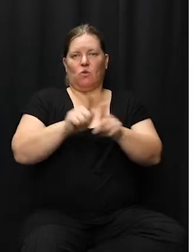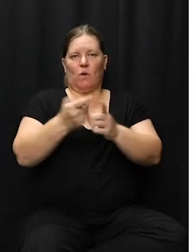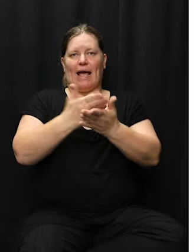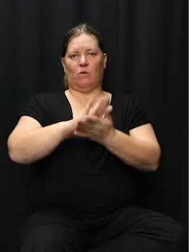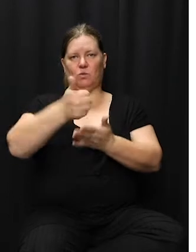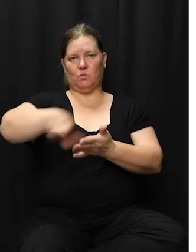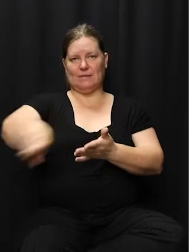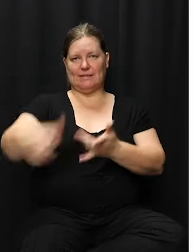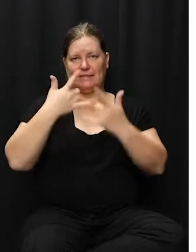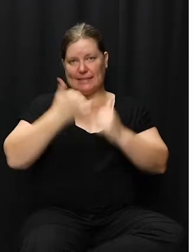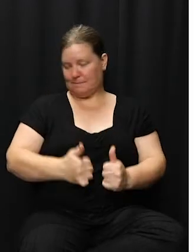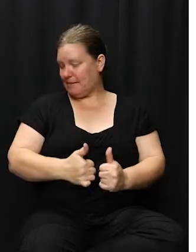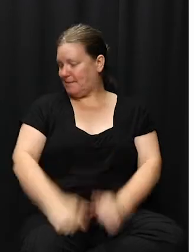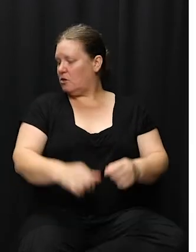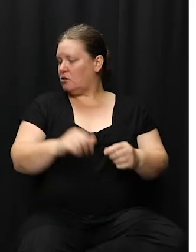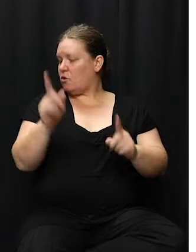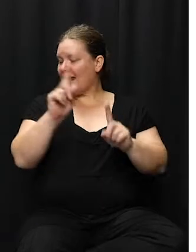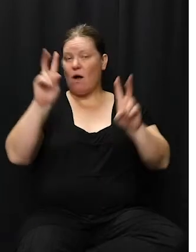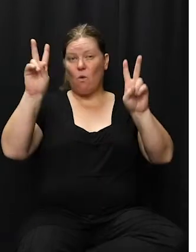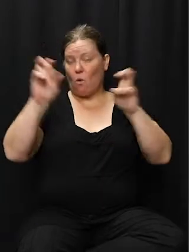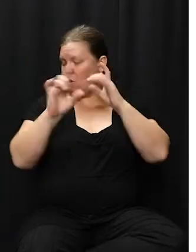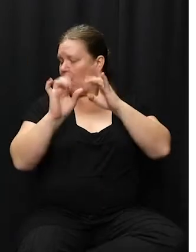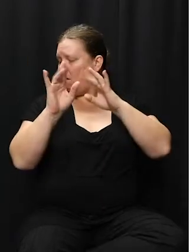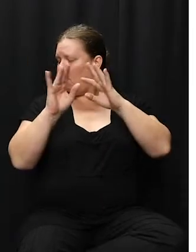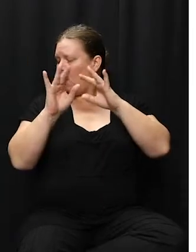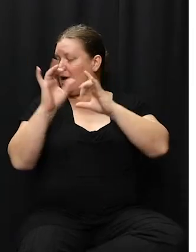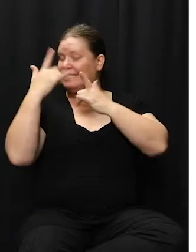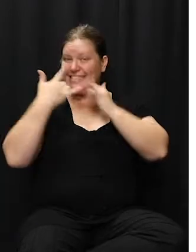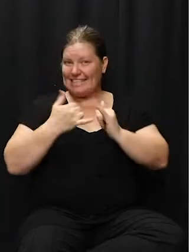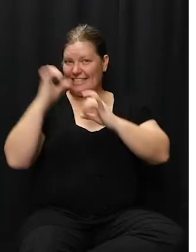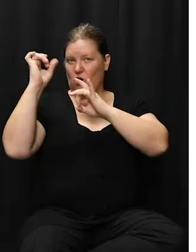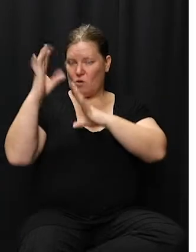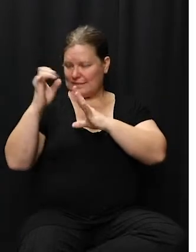course, you really shouldn't be using this assessment tool. So now we have the